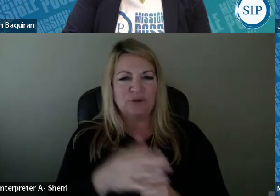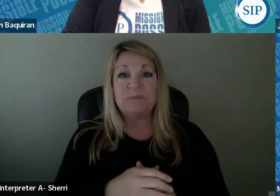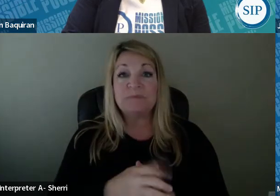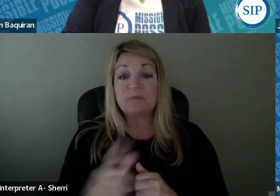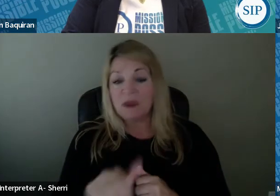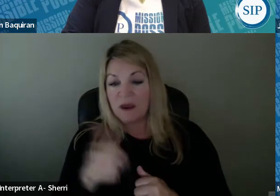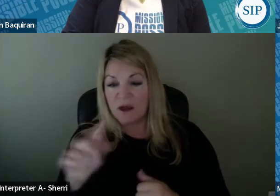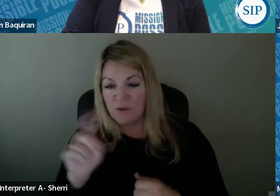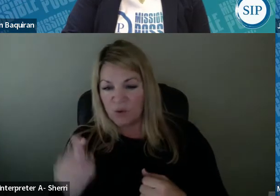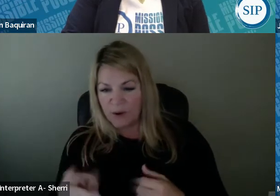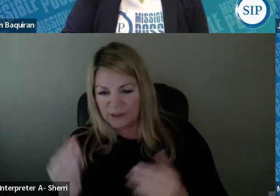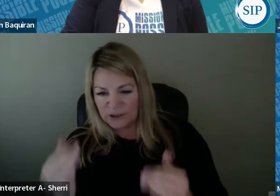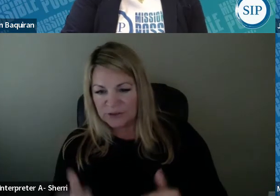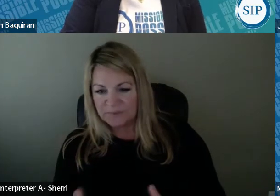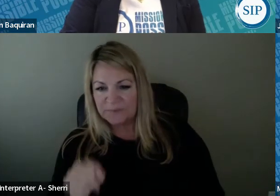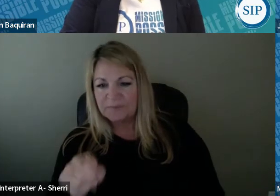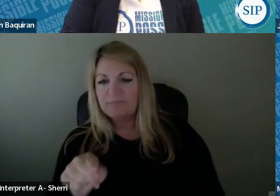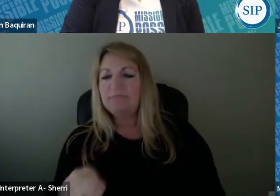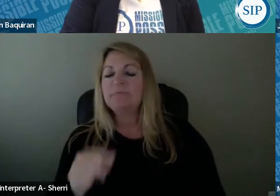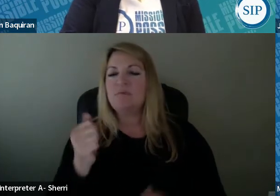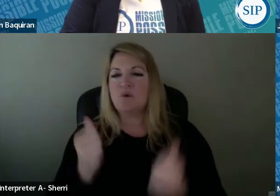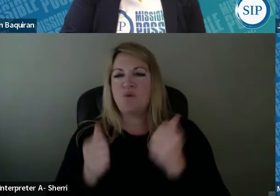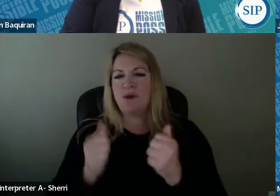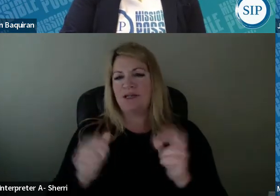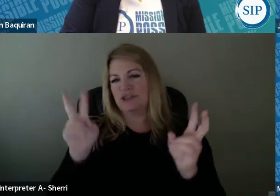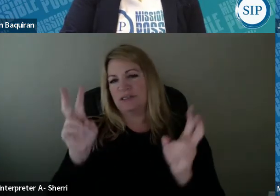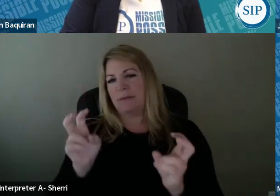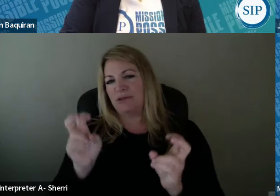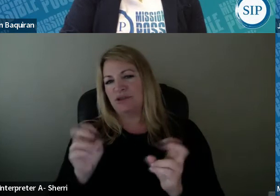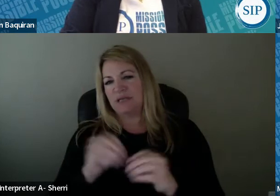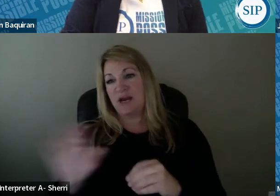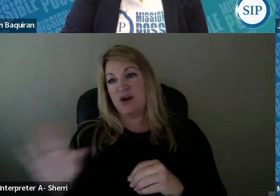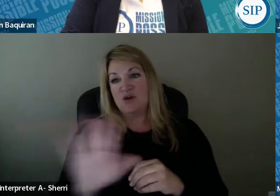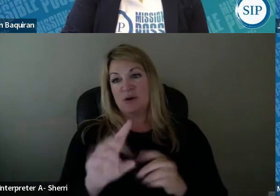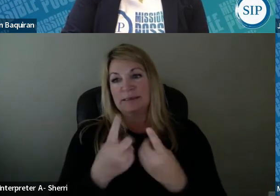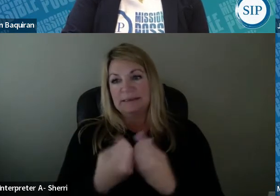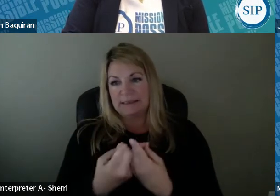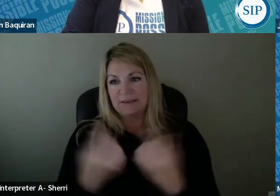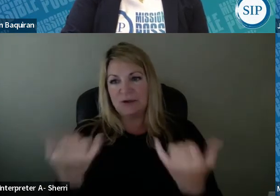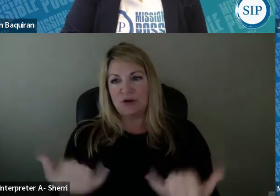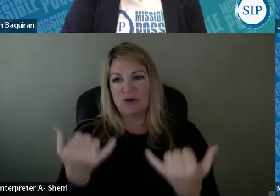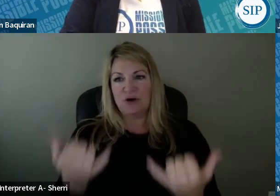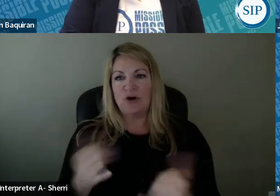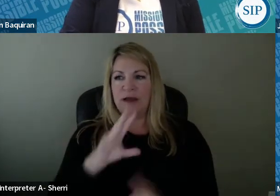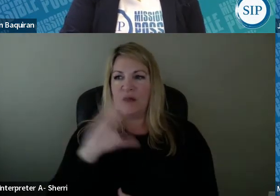question was about which subjects in your district are currently being co-taught.